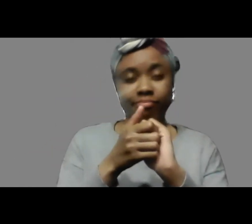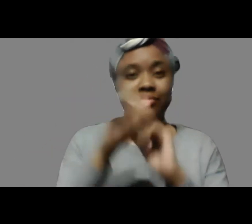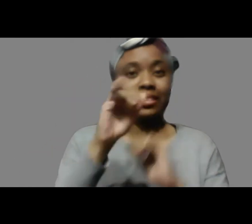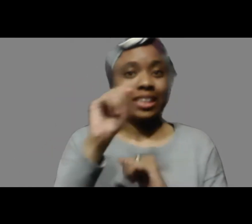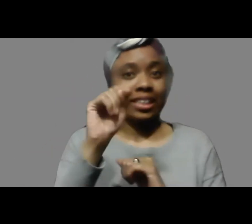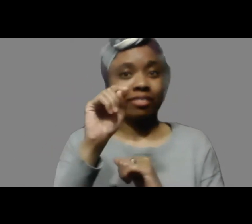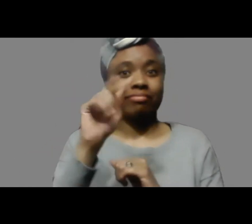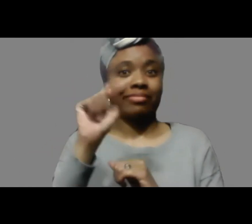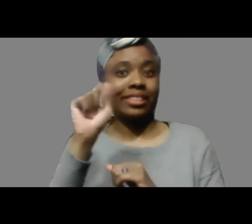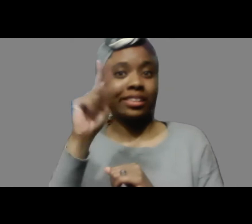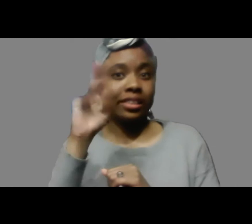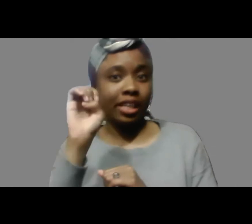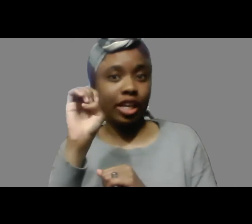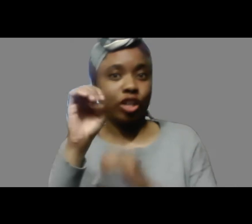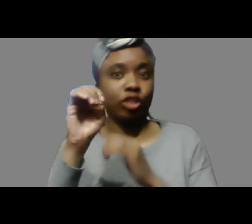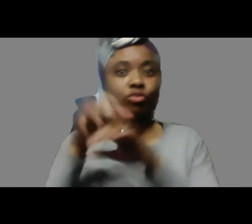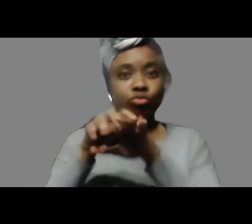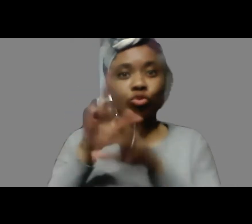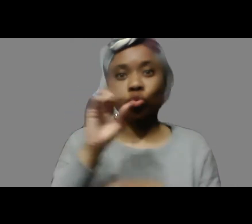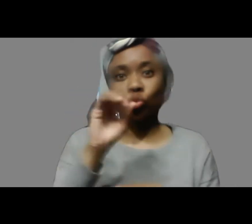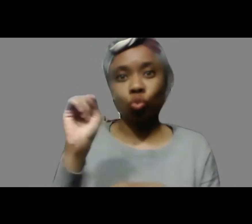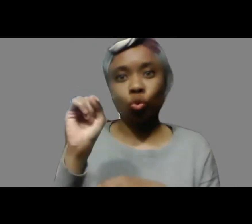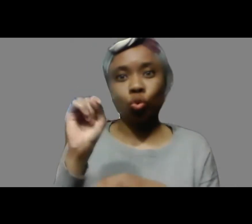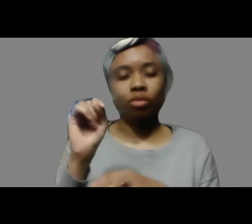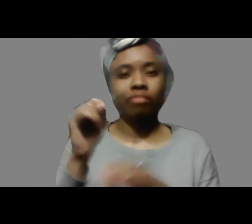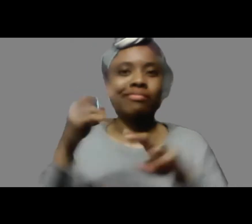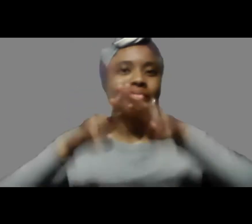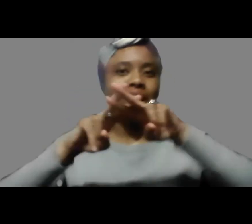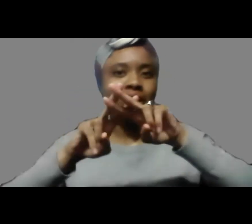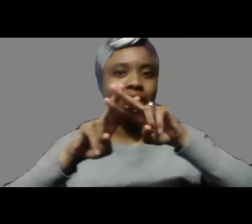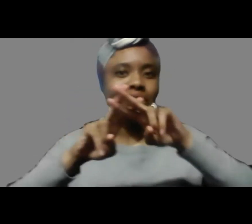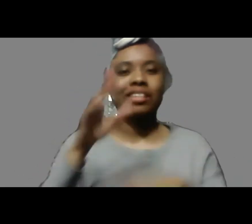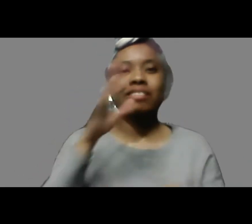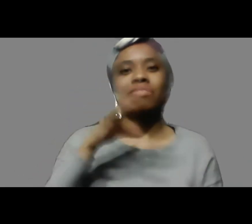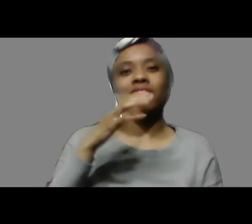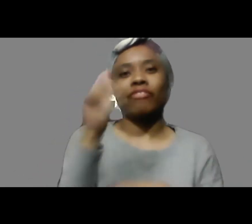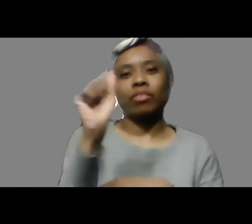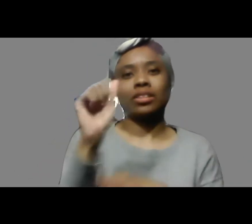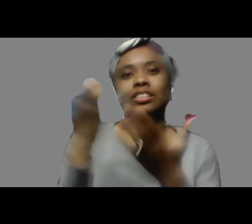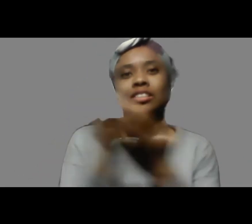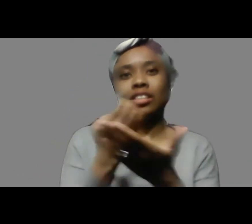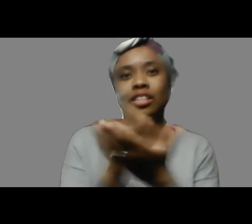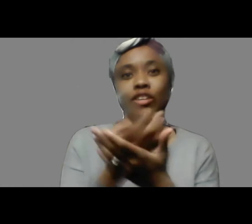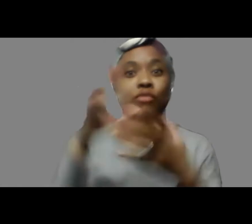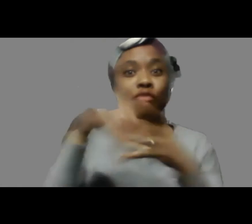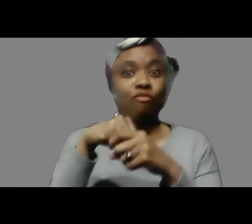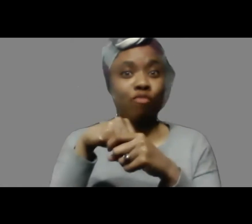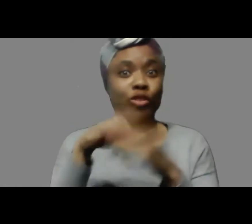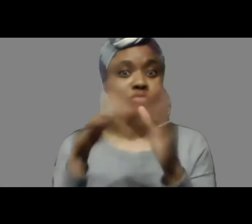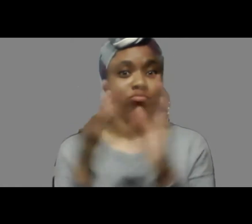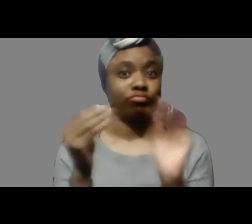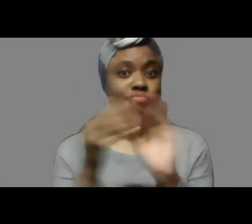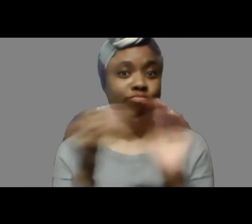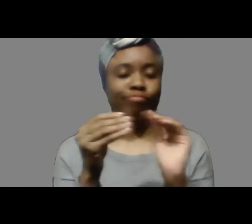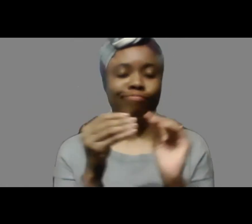can follow the hashtag Feminist Economy, that's also where folks have been chiming into the conversation. This is just the